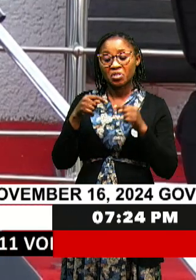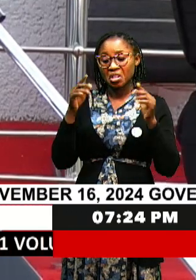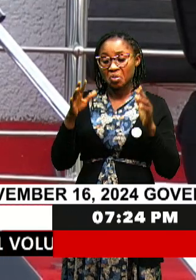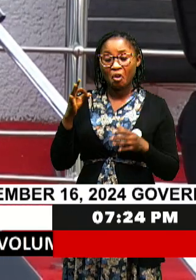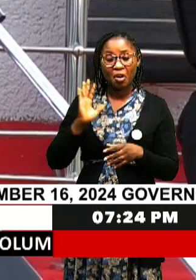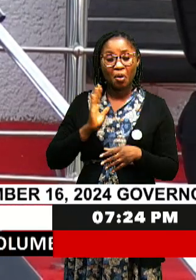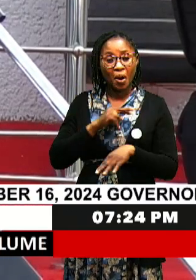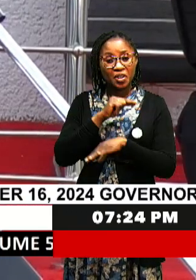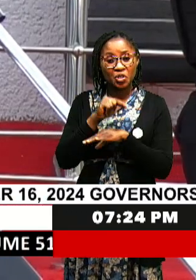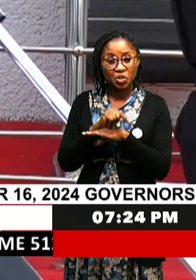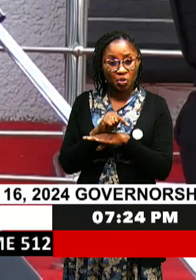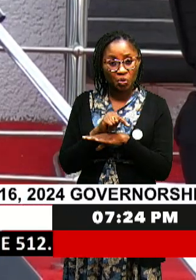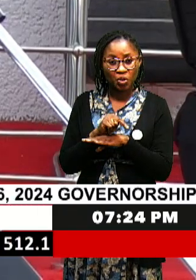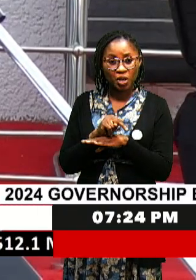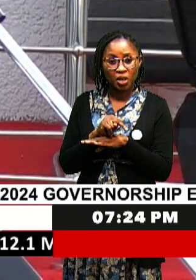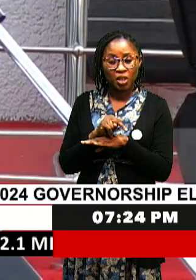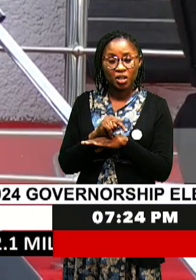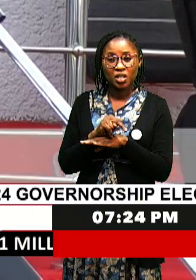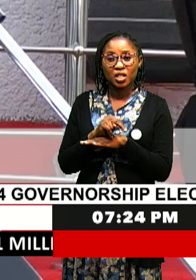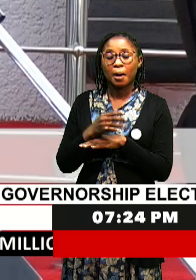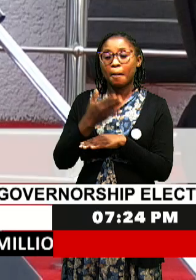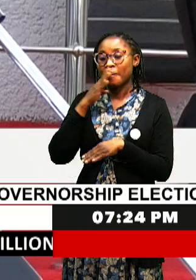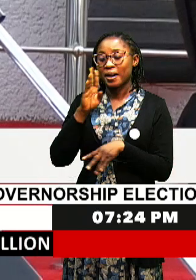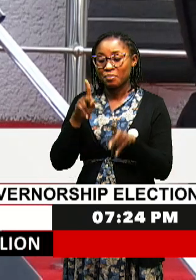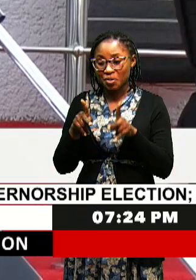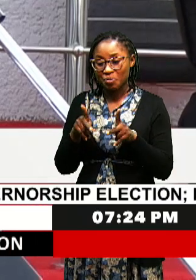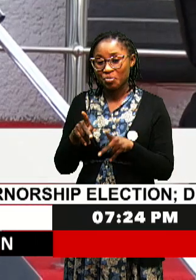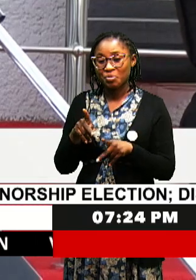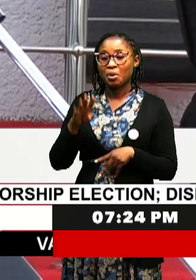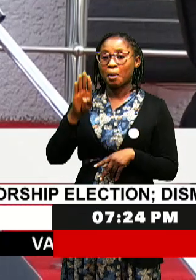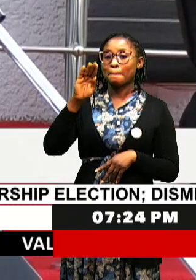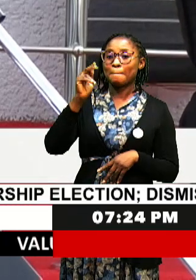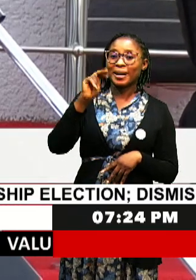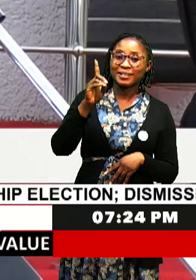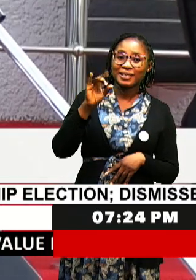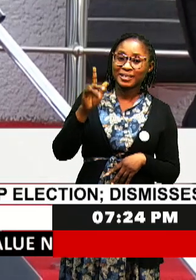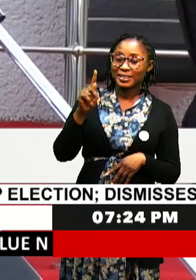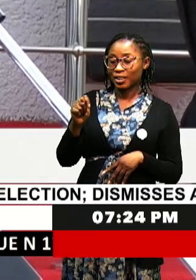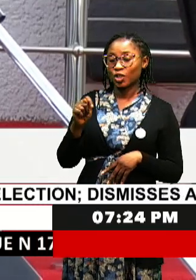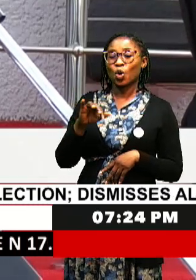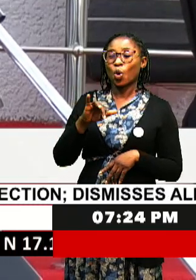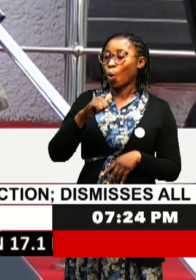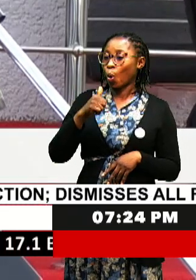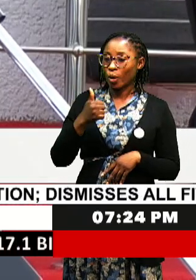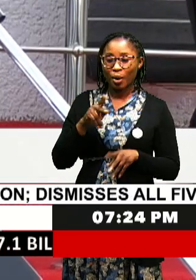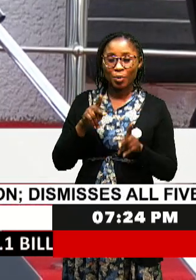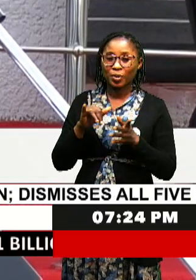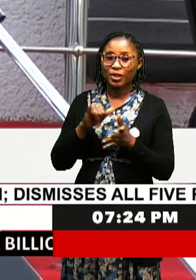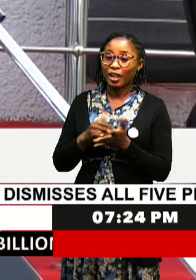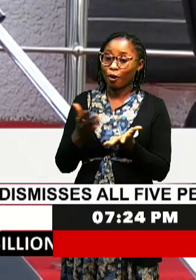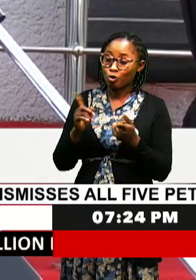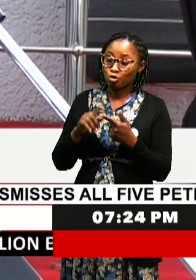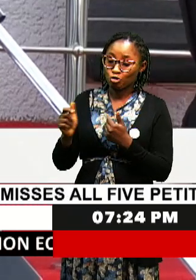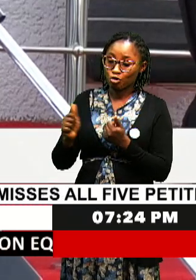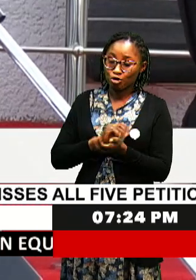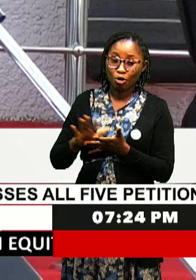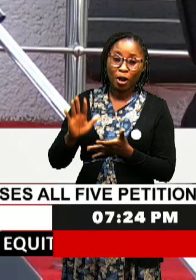nation, insurgents, terrorists, bandits, and all who seek to disrupt our